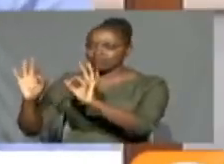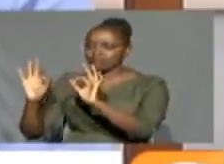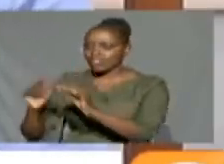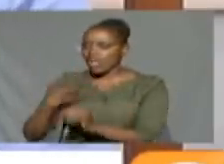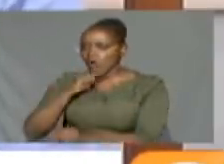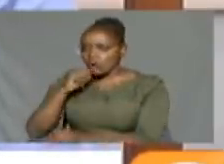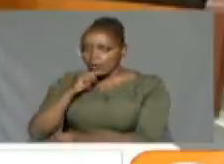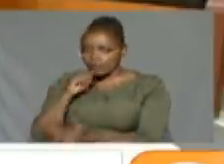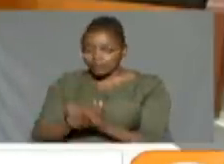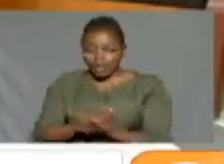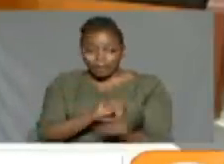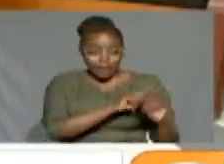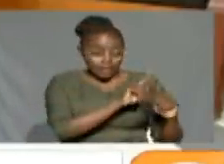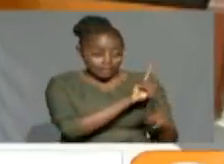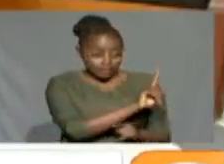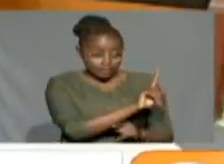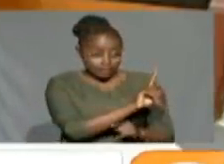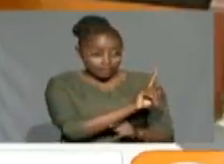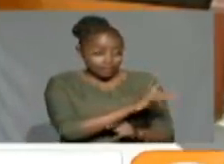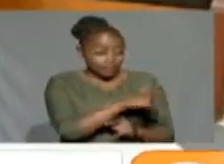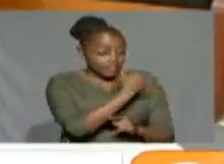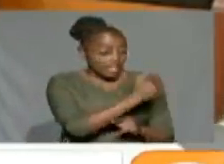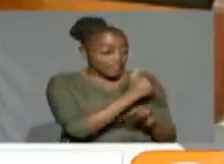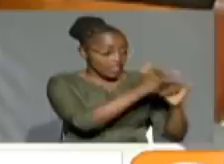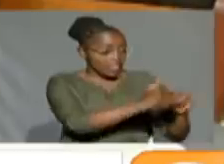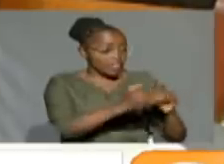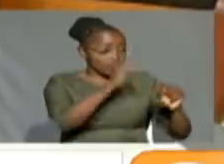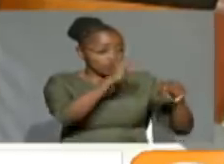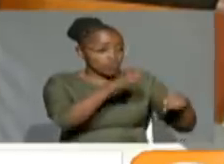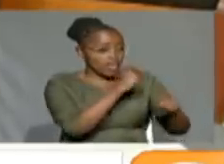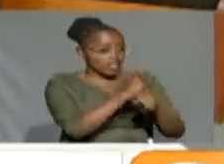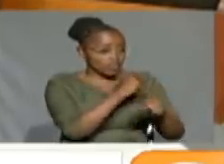comment about... But Jeff. Yeah, go on. Every individual can do what